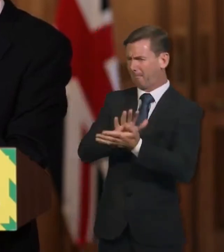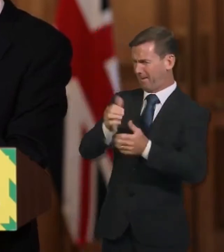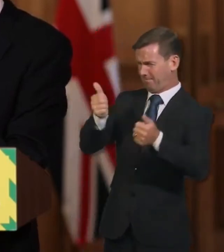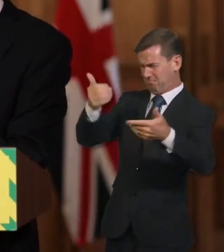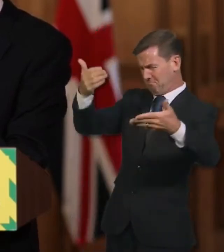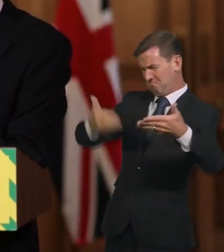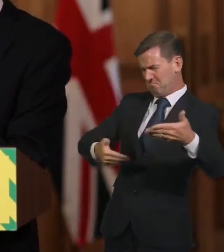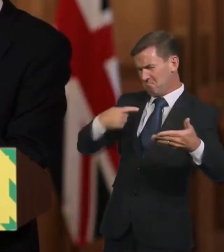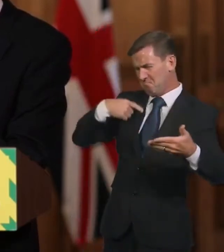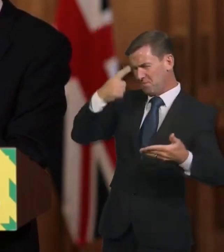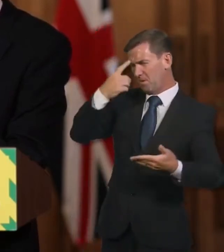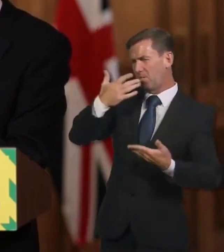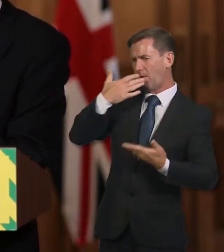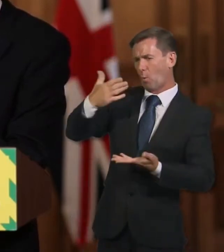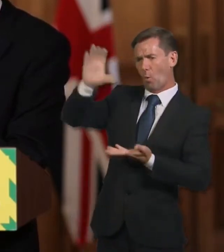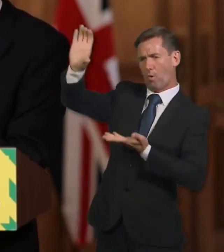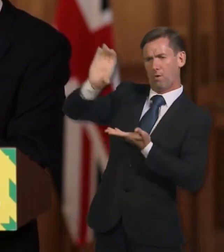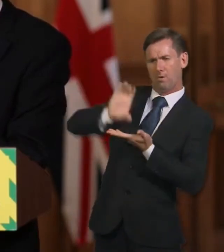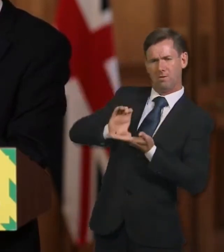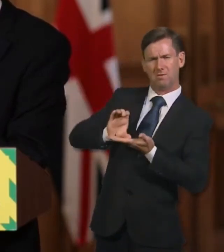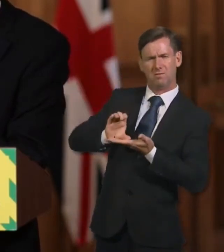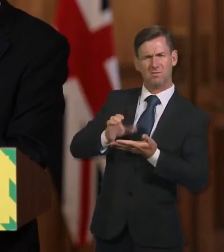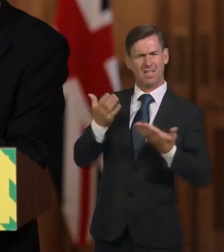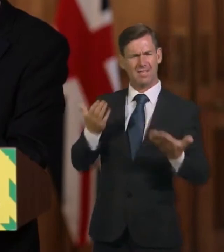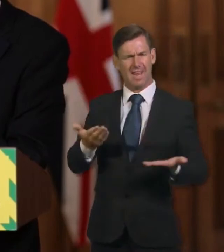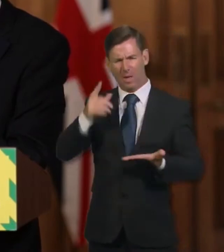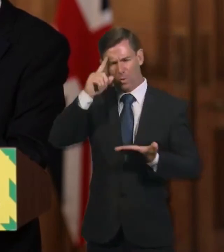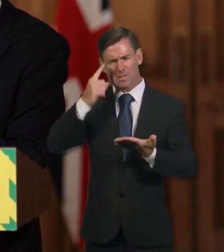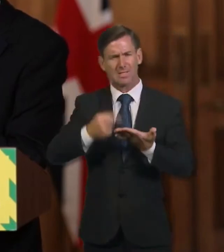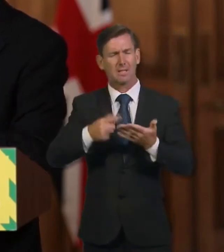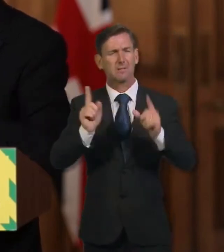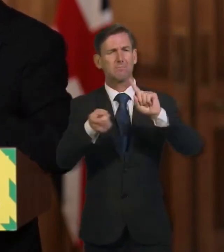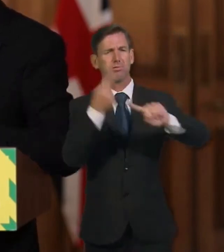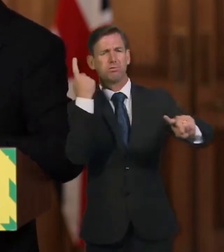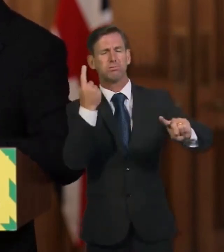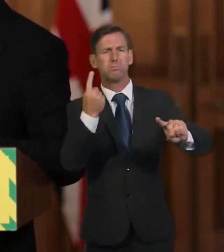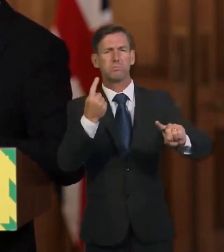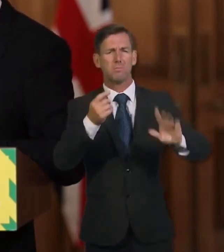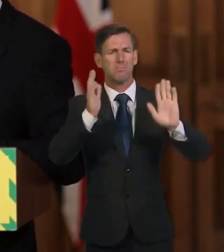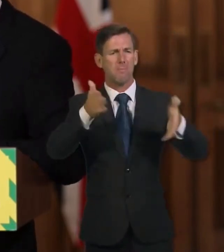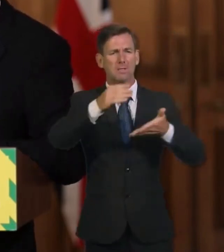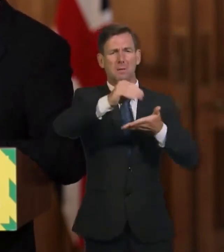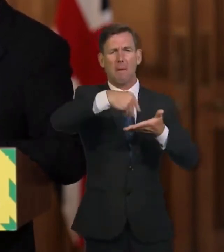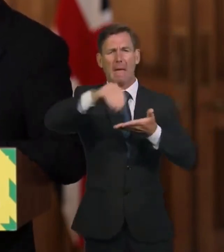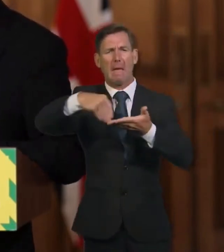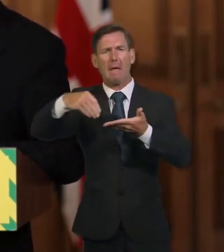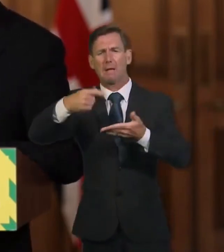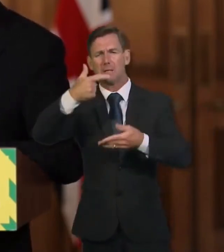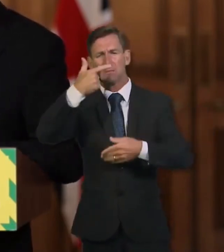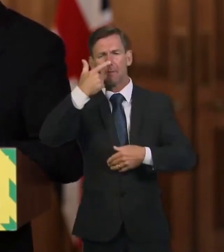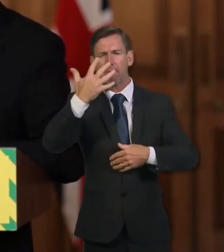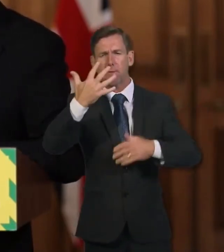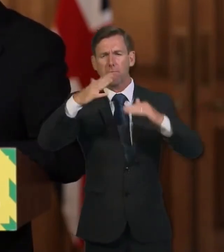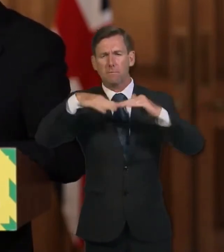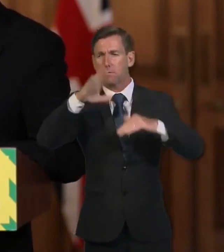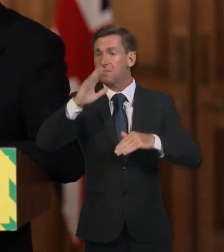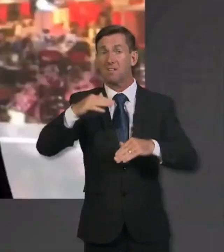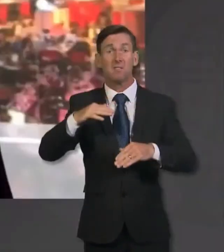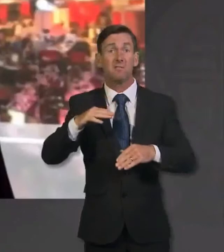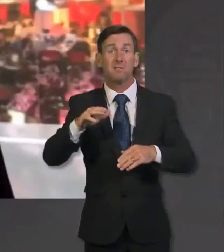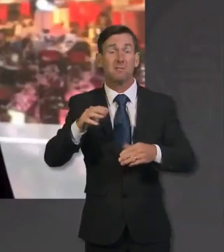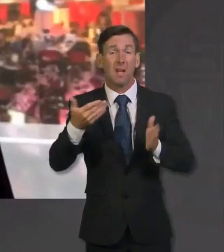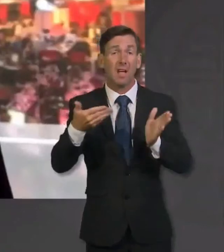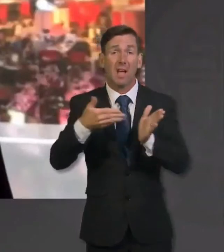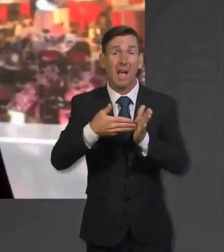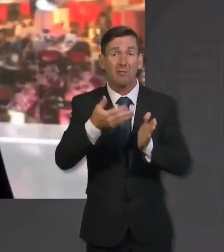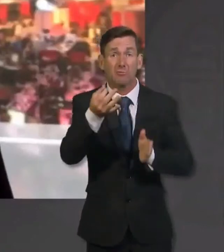the licence fee on the over 75s in the way that they have set out. Any follow-ups there, Laura? Can I just come back on your first point? You